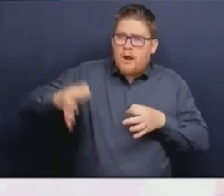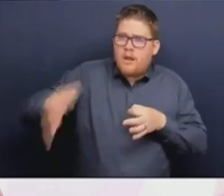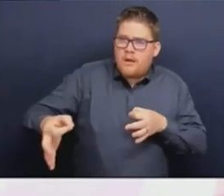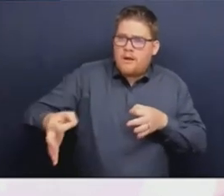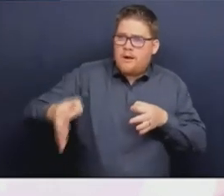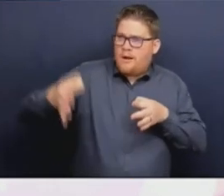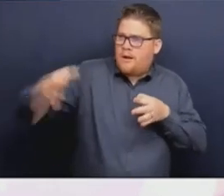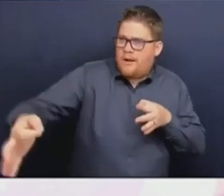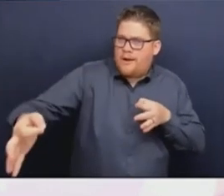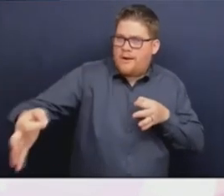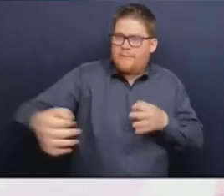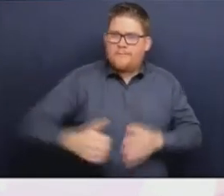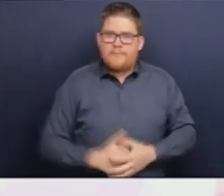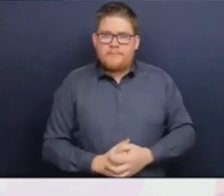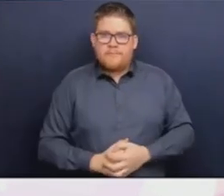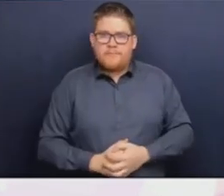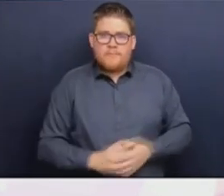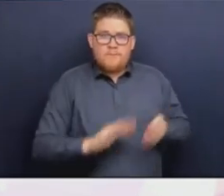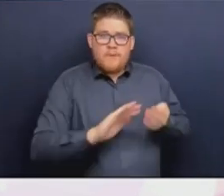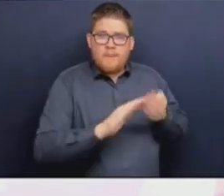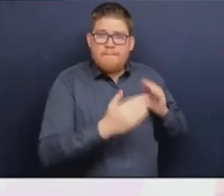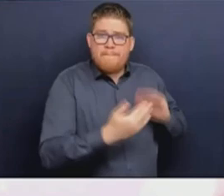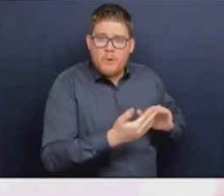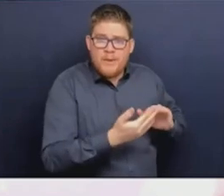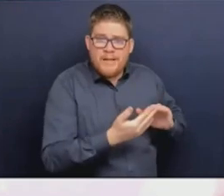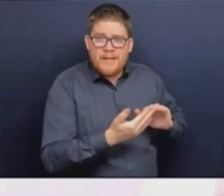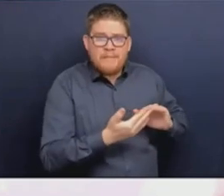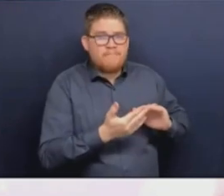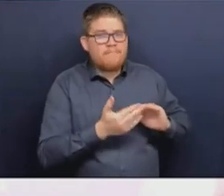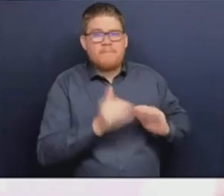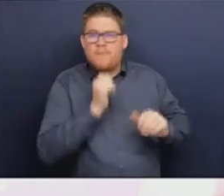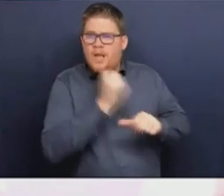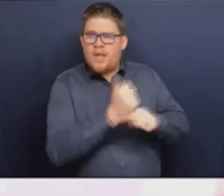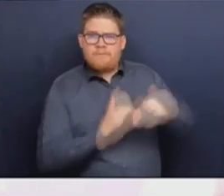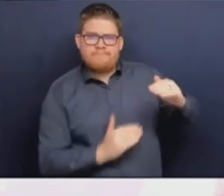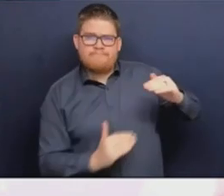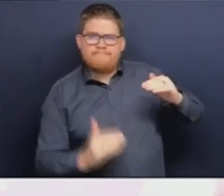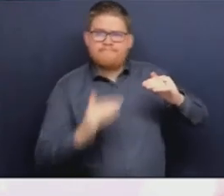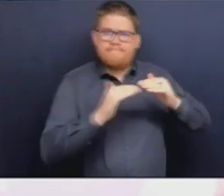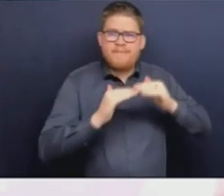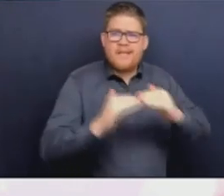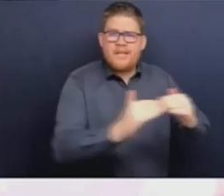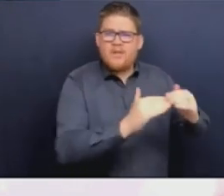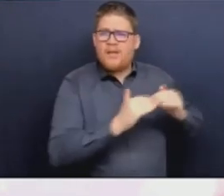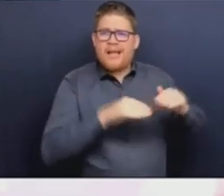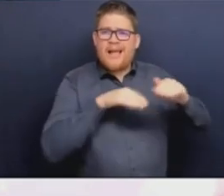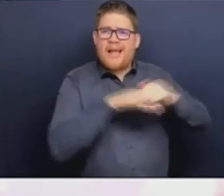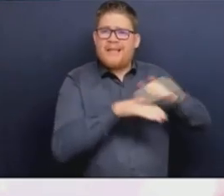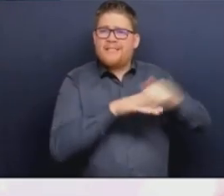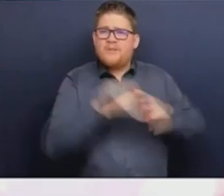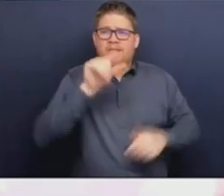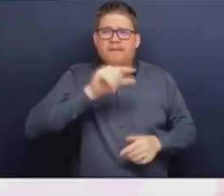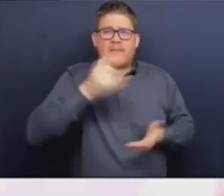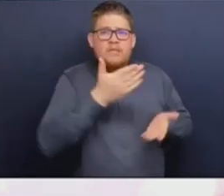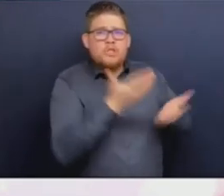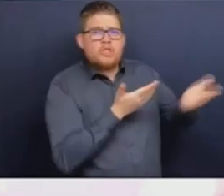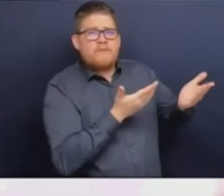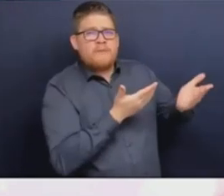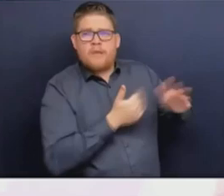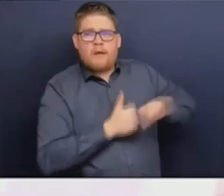not received equitable access treatment in government services, whether it's in